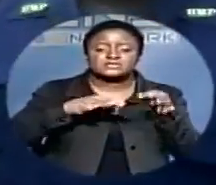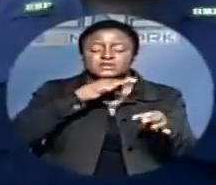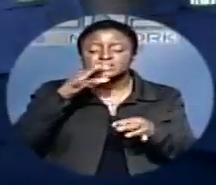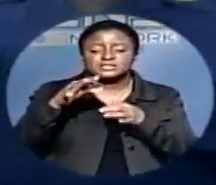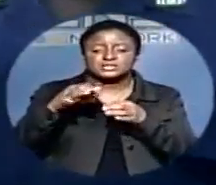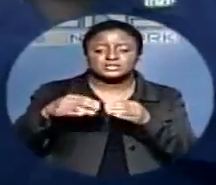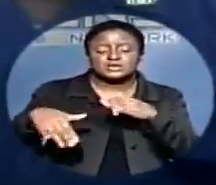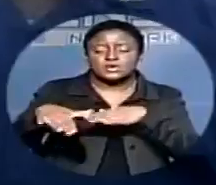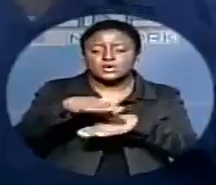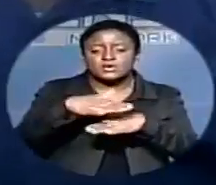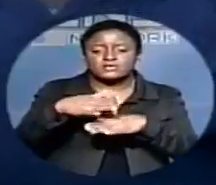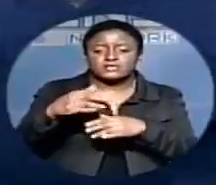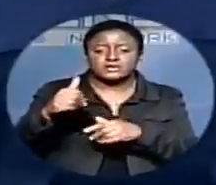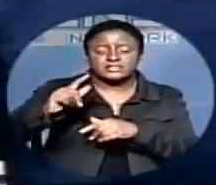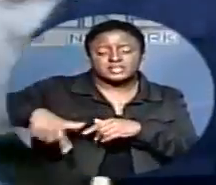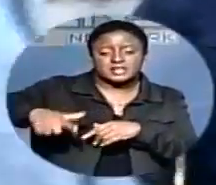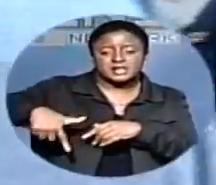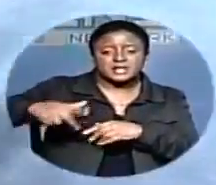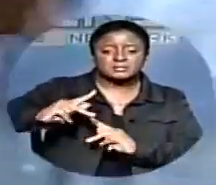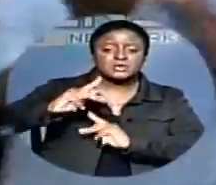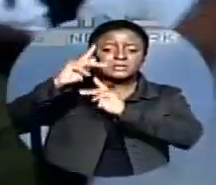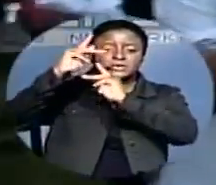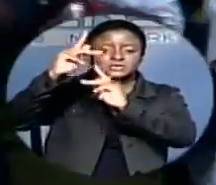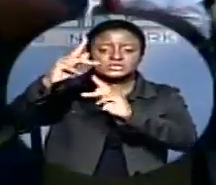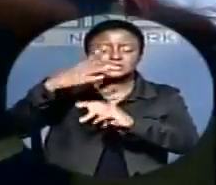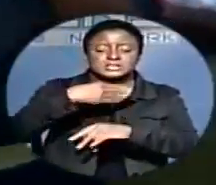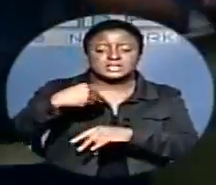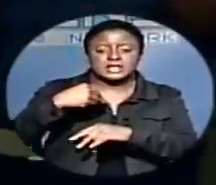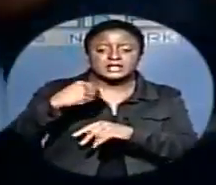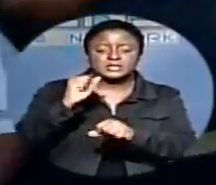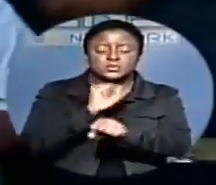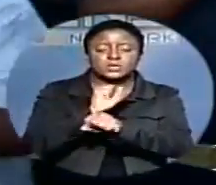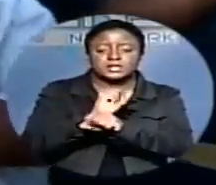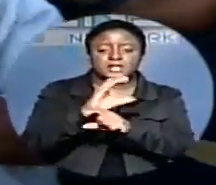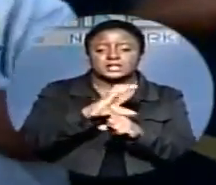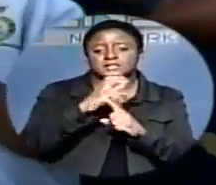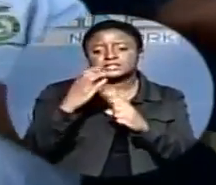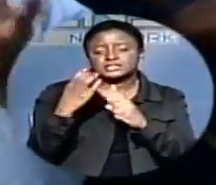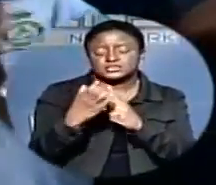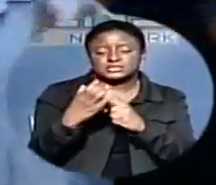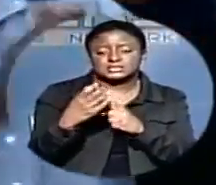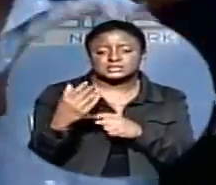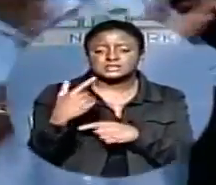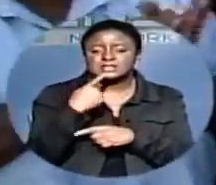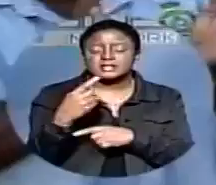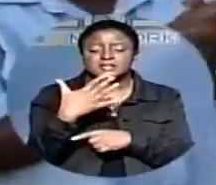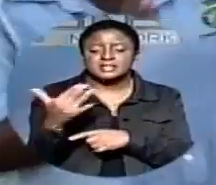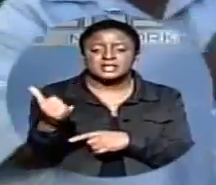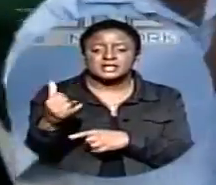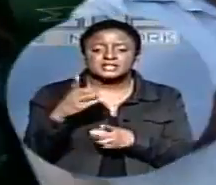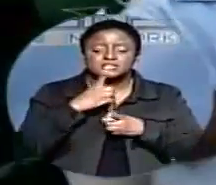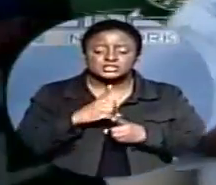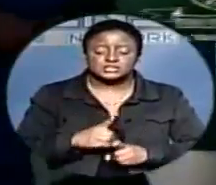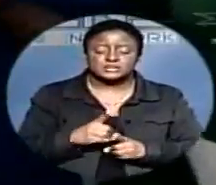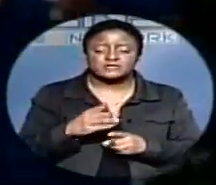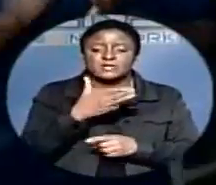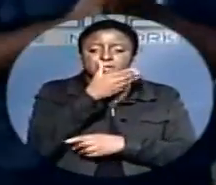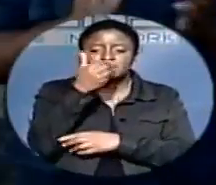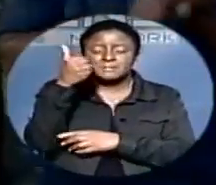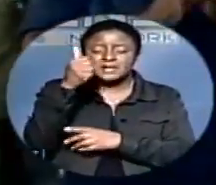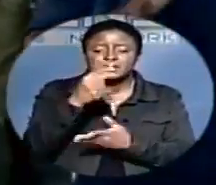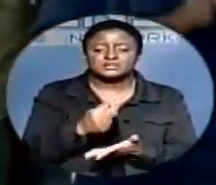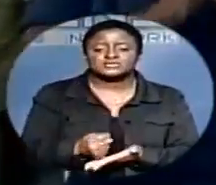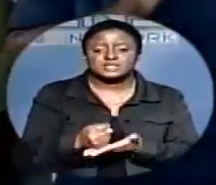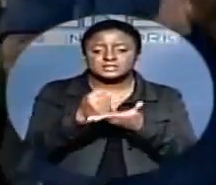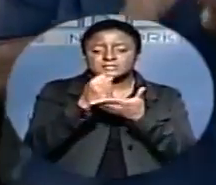conditions. President of the Bahamas Prison Officers Association, Corporal Gregory Archer, says they deserve better treatment, and until their concerns are addressed,